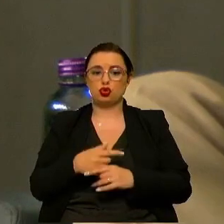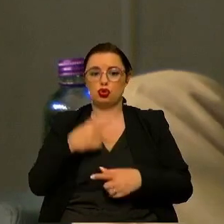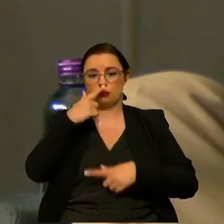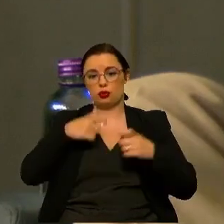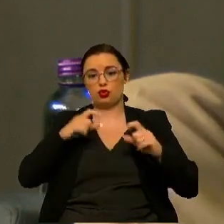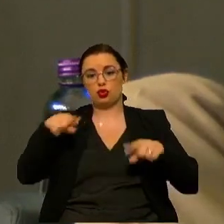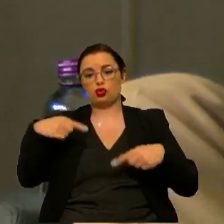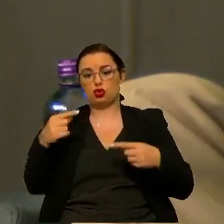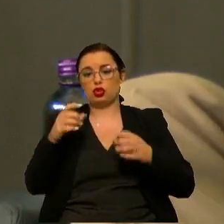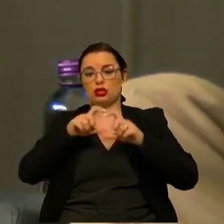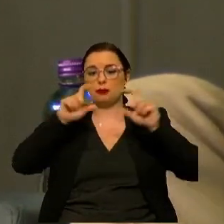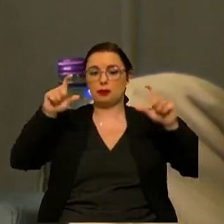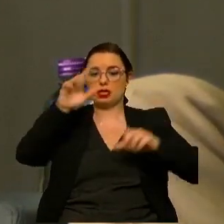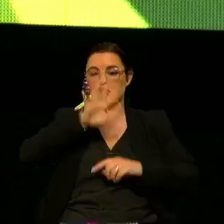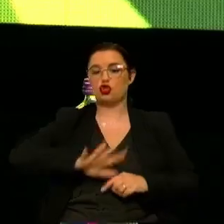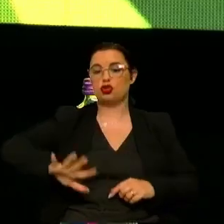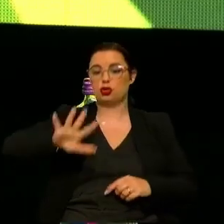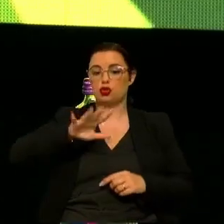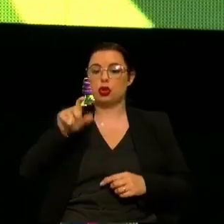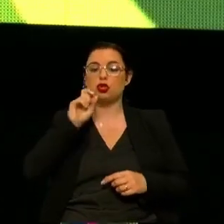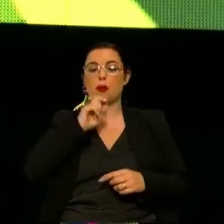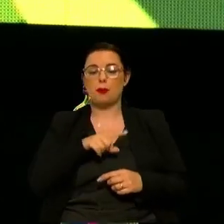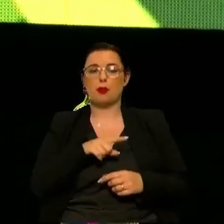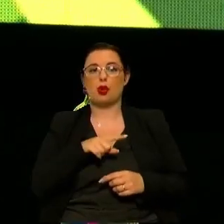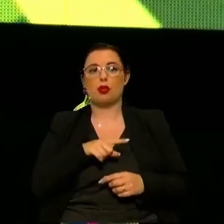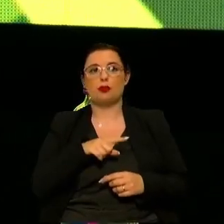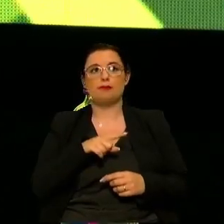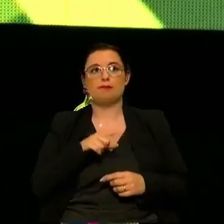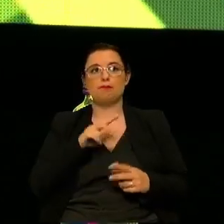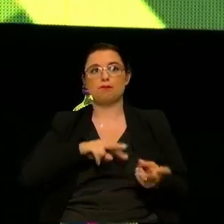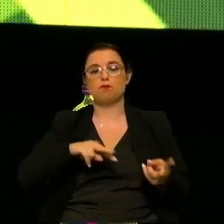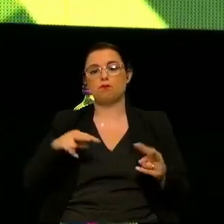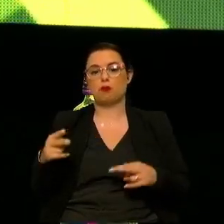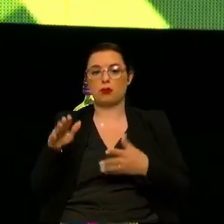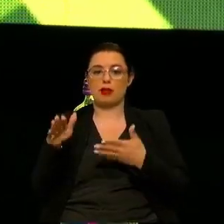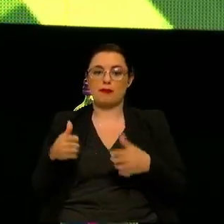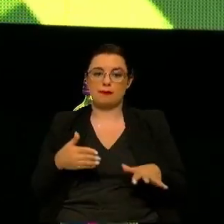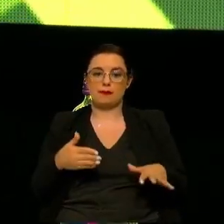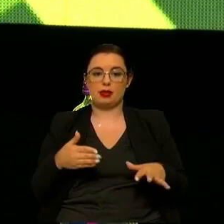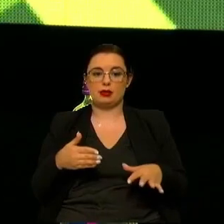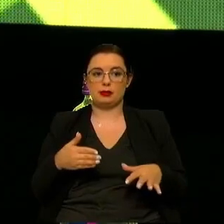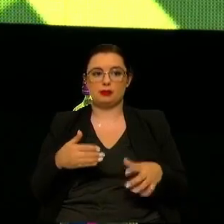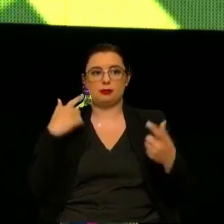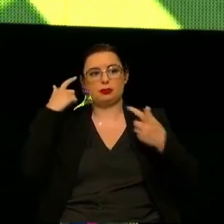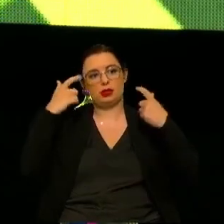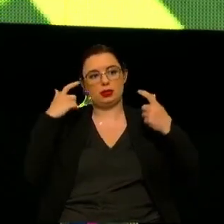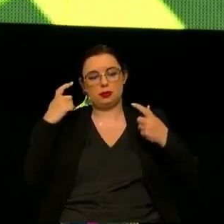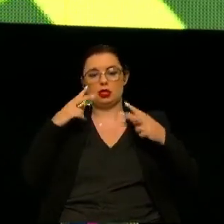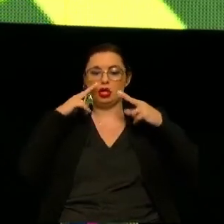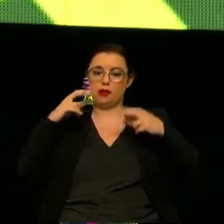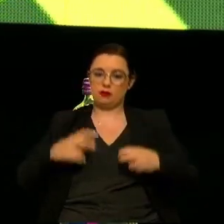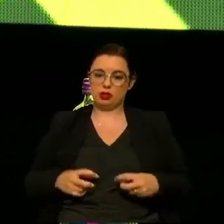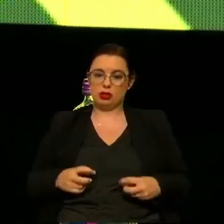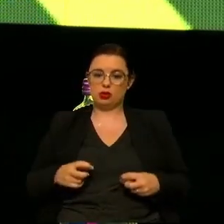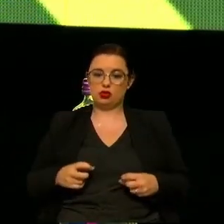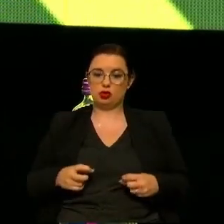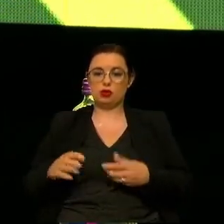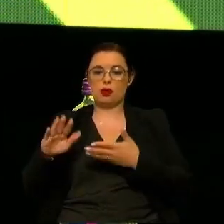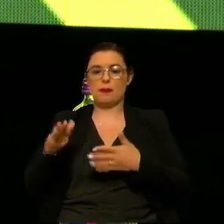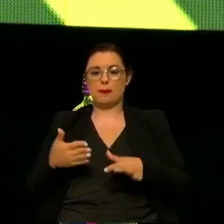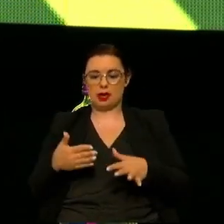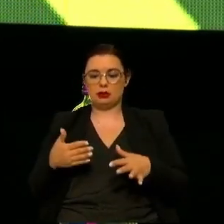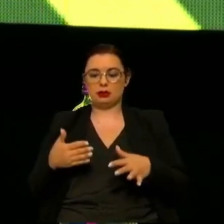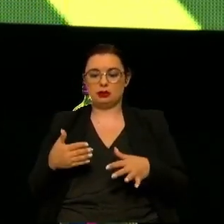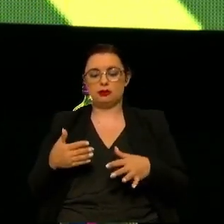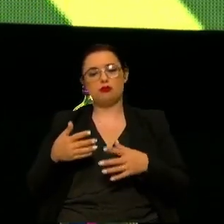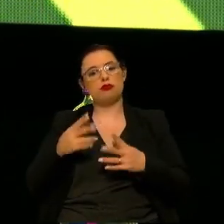but finding other partners, national enterprises that can go from prototype R&D